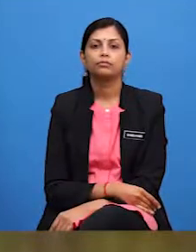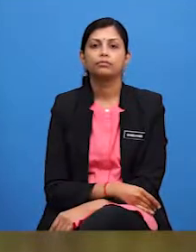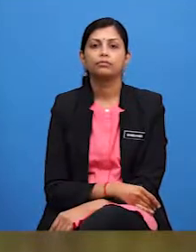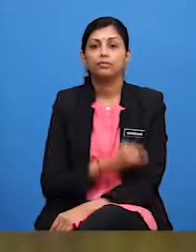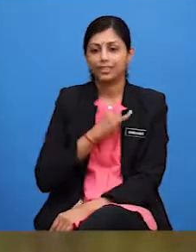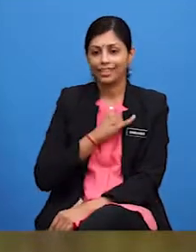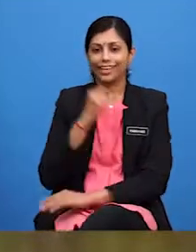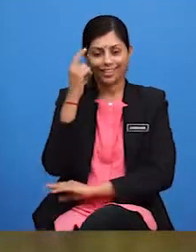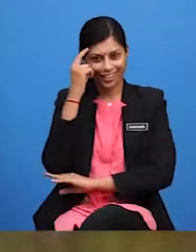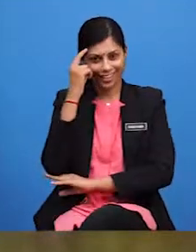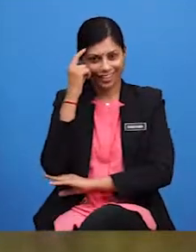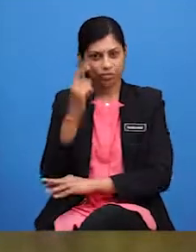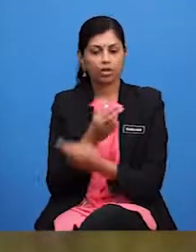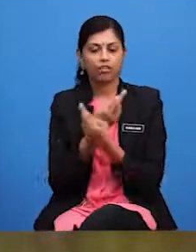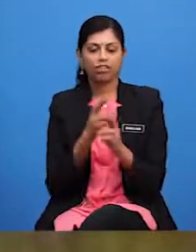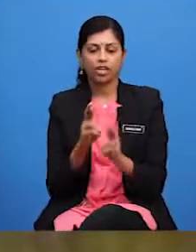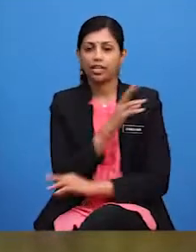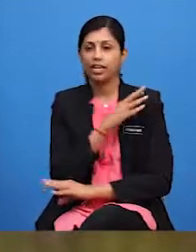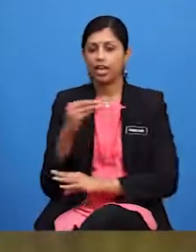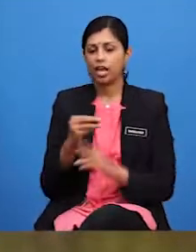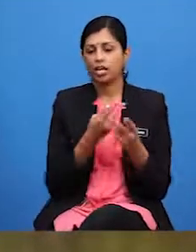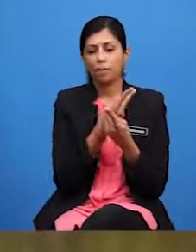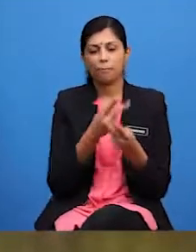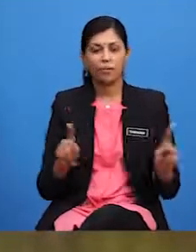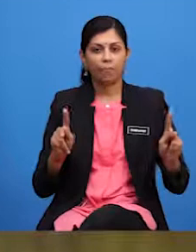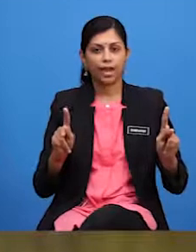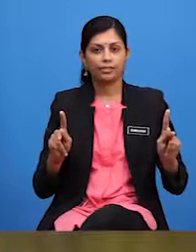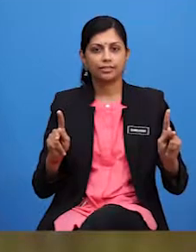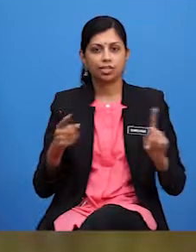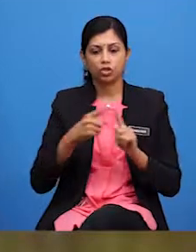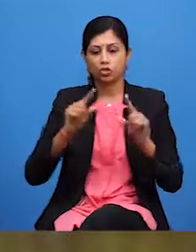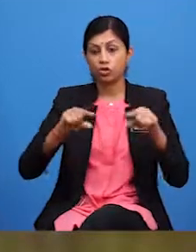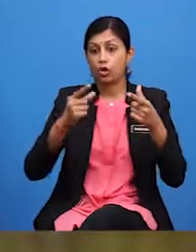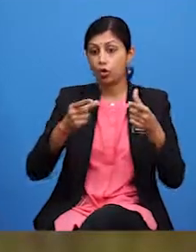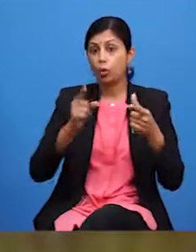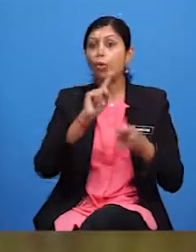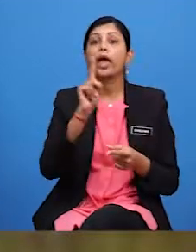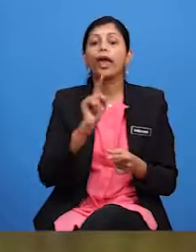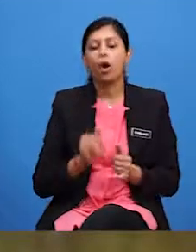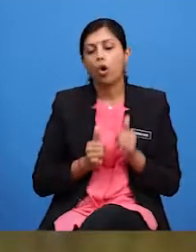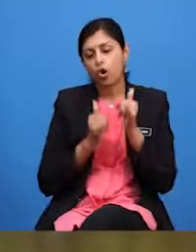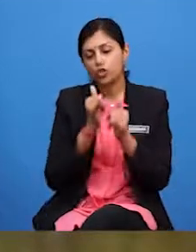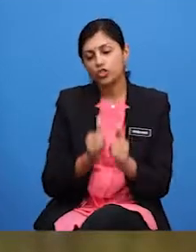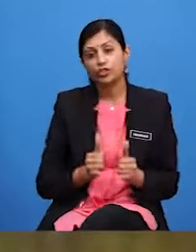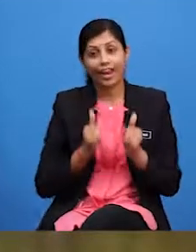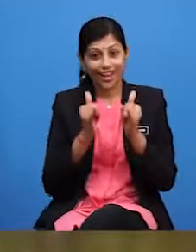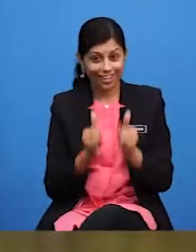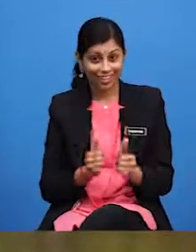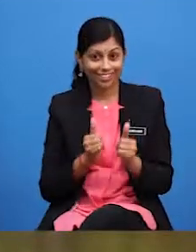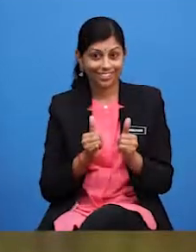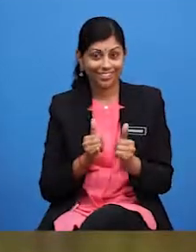and prepared now for my trip to the Australian Outback. I hope that it is